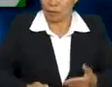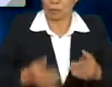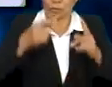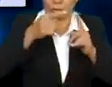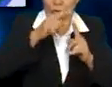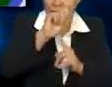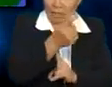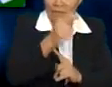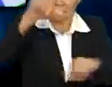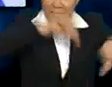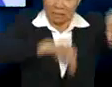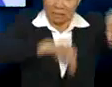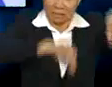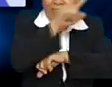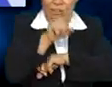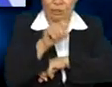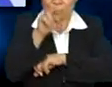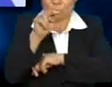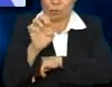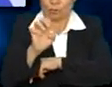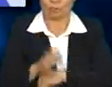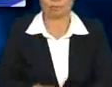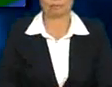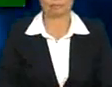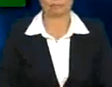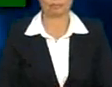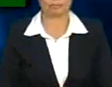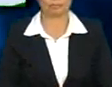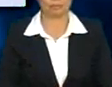Welcome to the Science Zone.